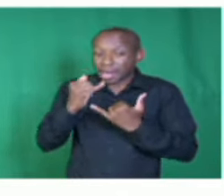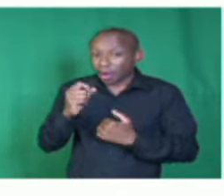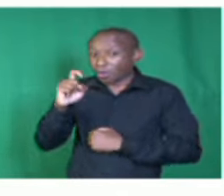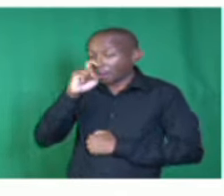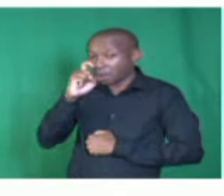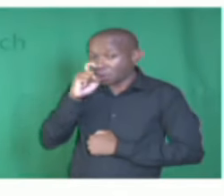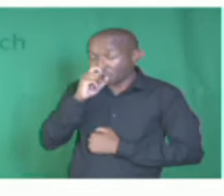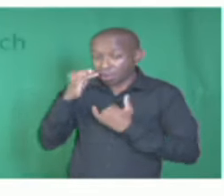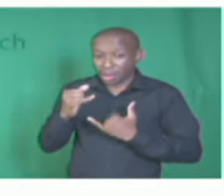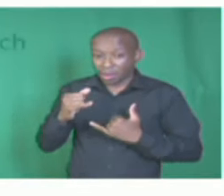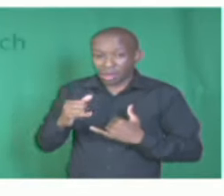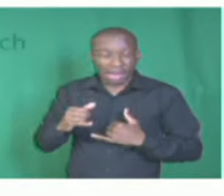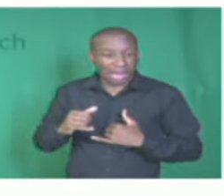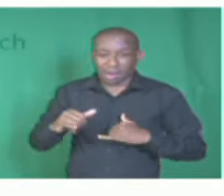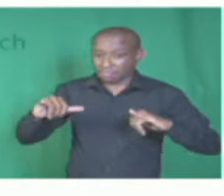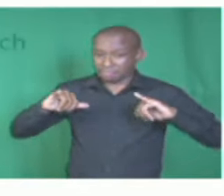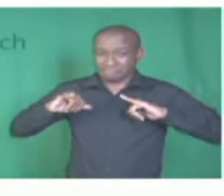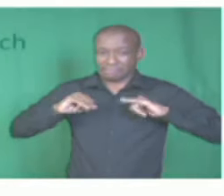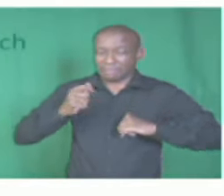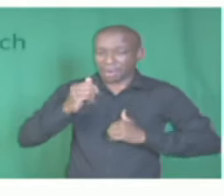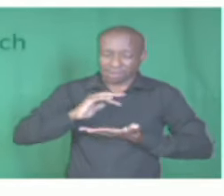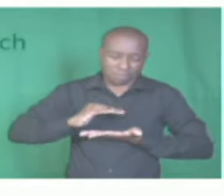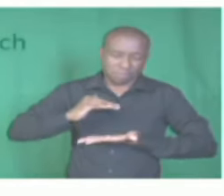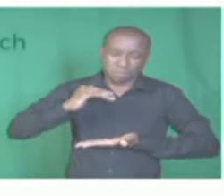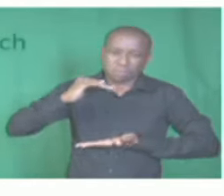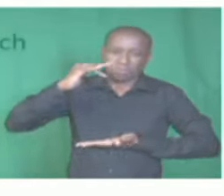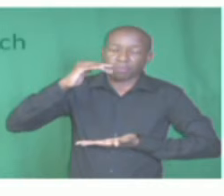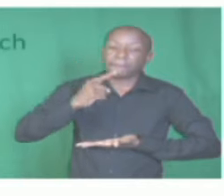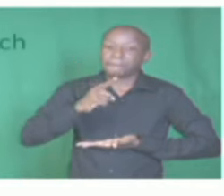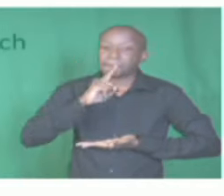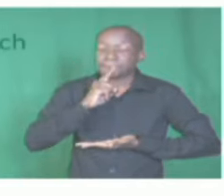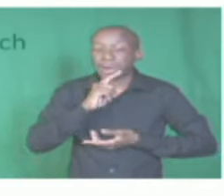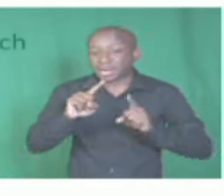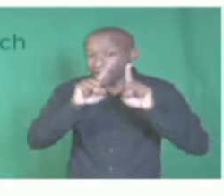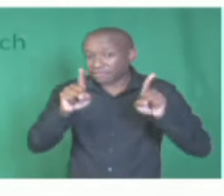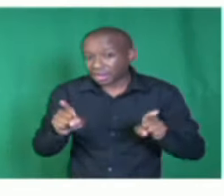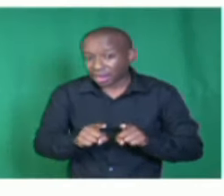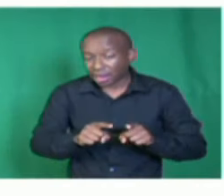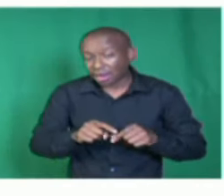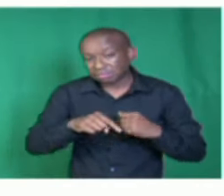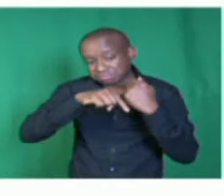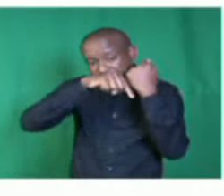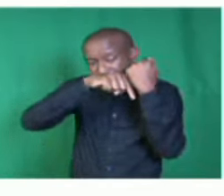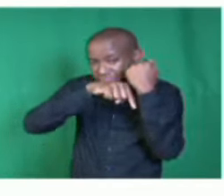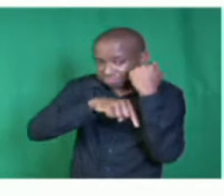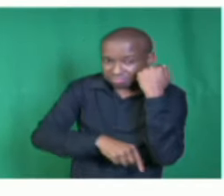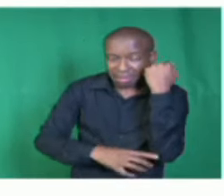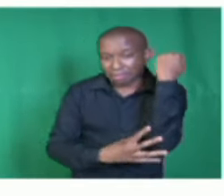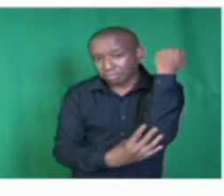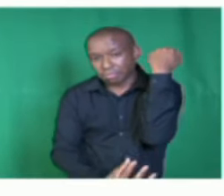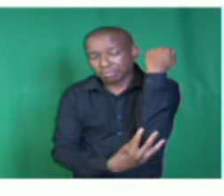very rich, while Africa became very, very poor. They became very rich